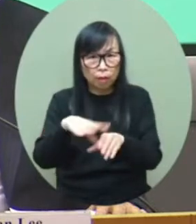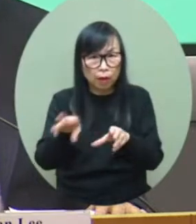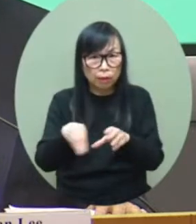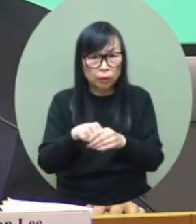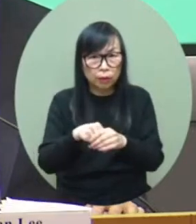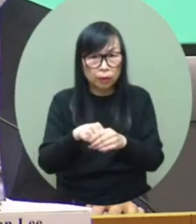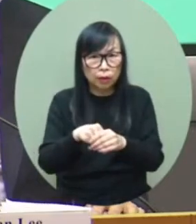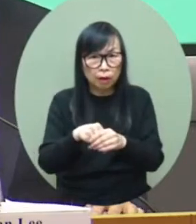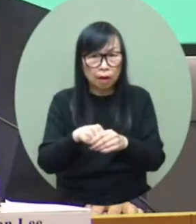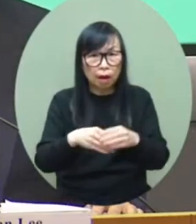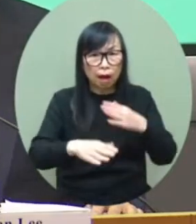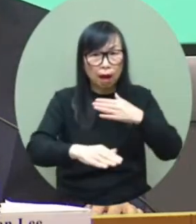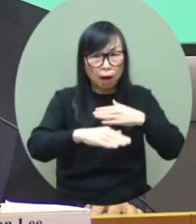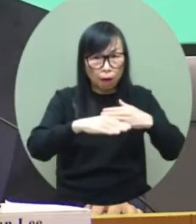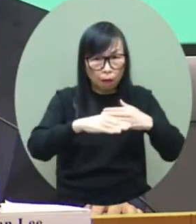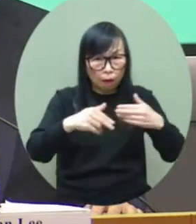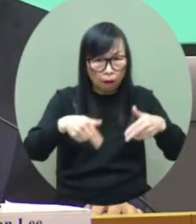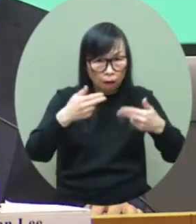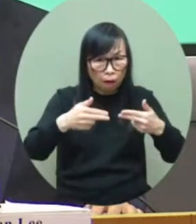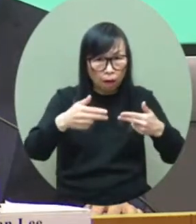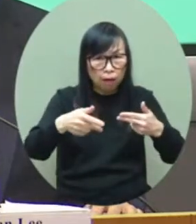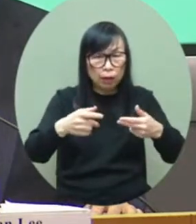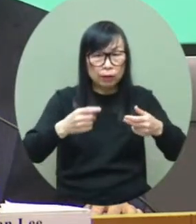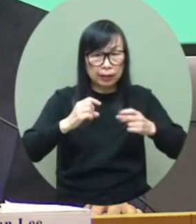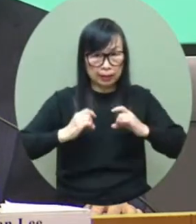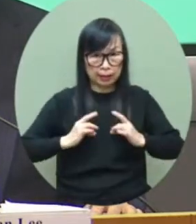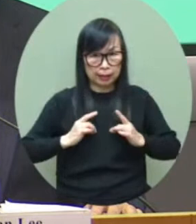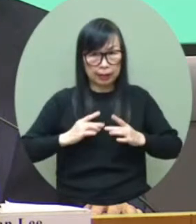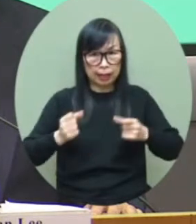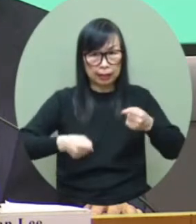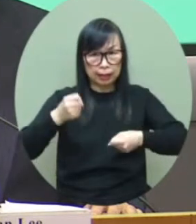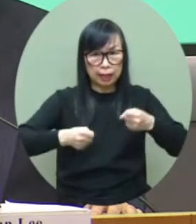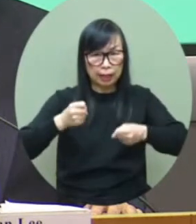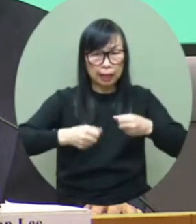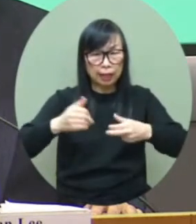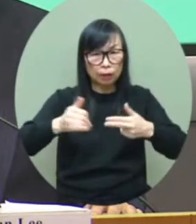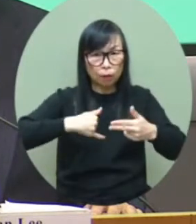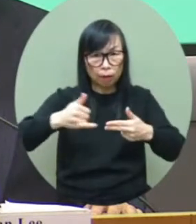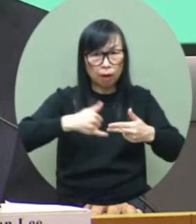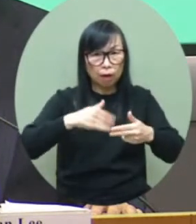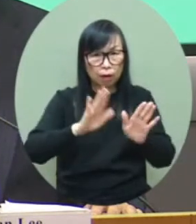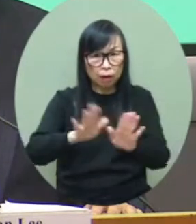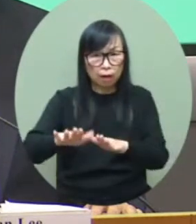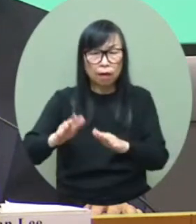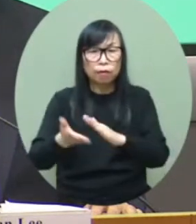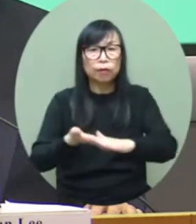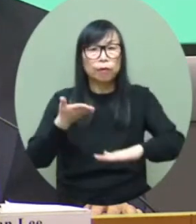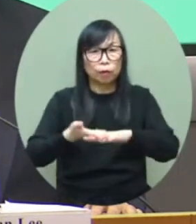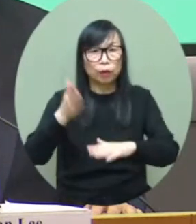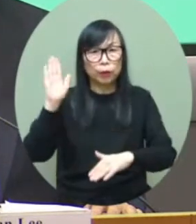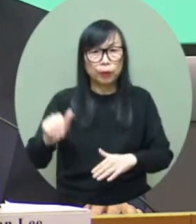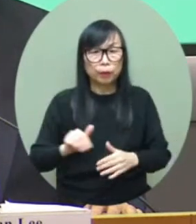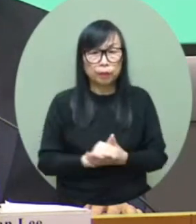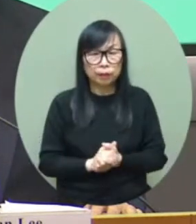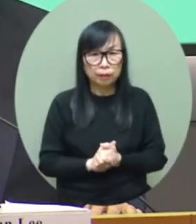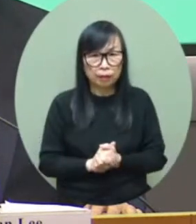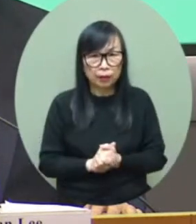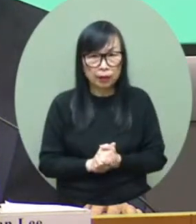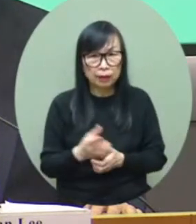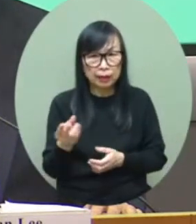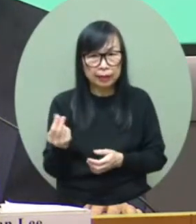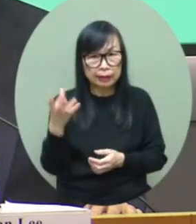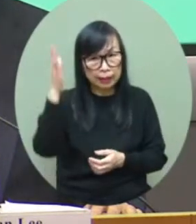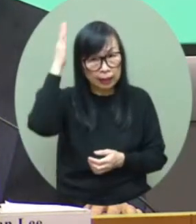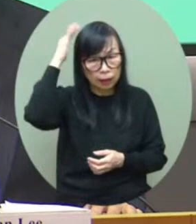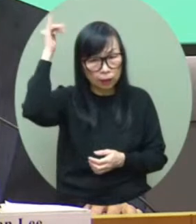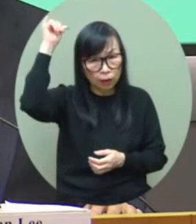All clearance services, for example, if certain BCPs allow private car clearance, such